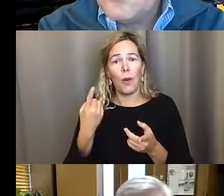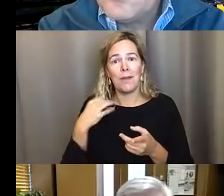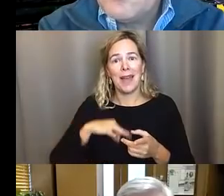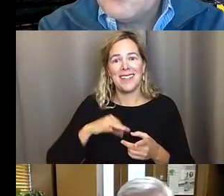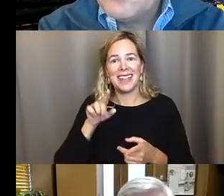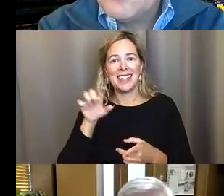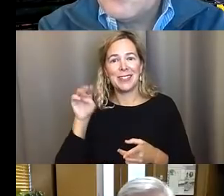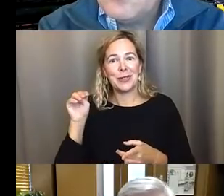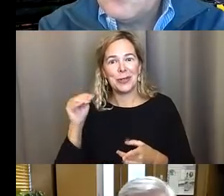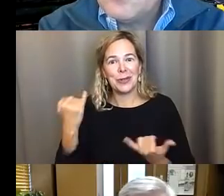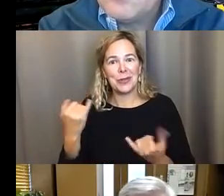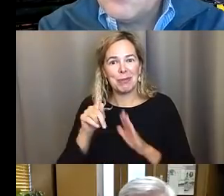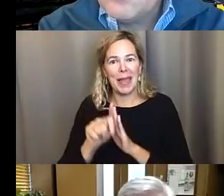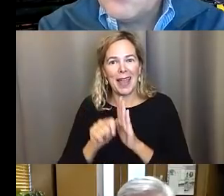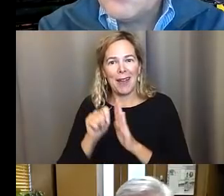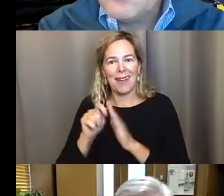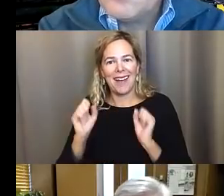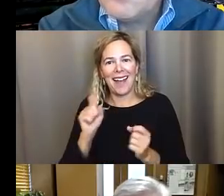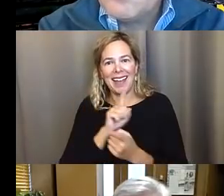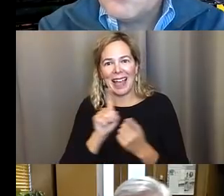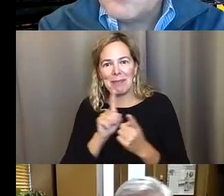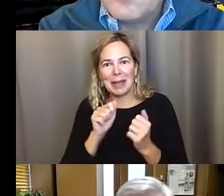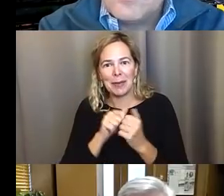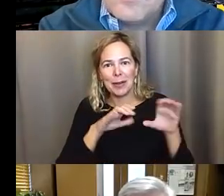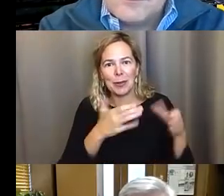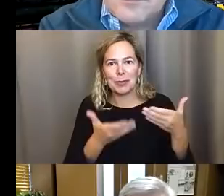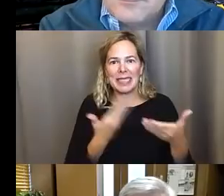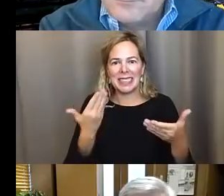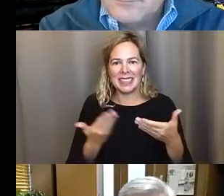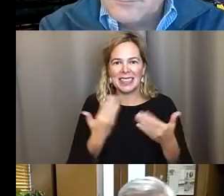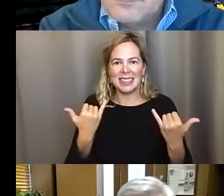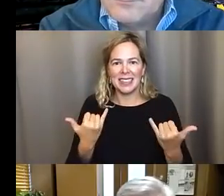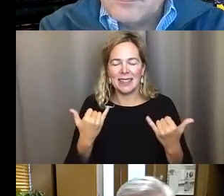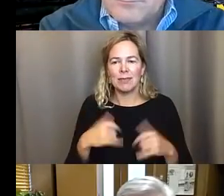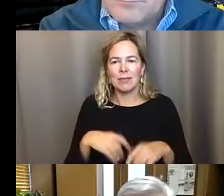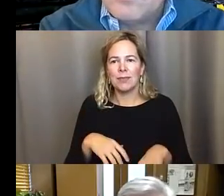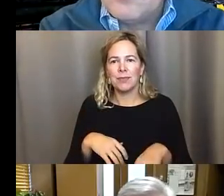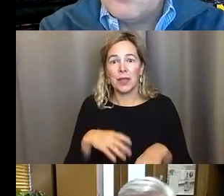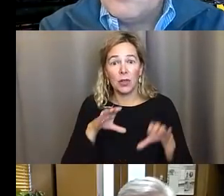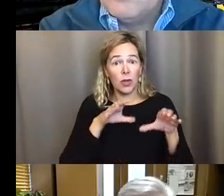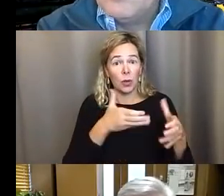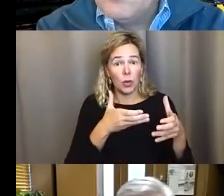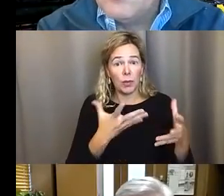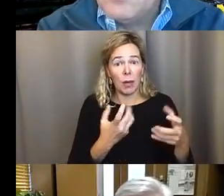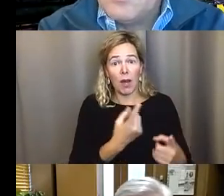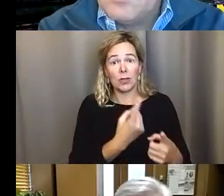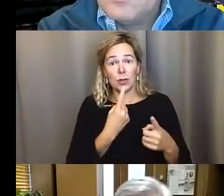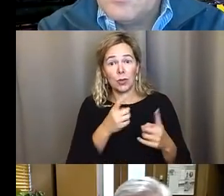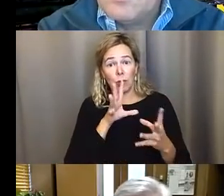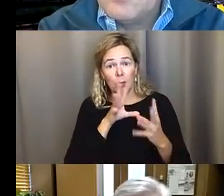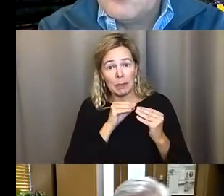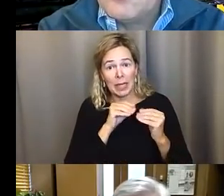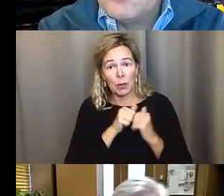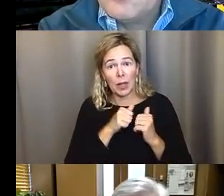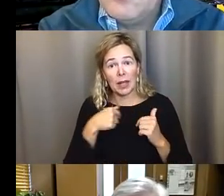can meet with groups fairly easily. And if there's a group that would like to meet with me, Rose